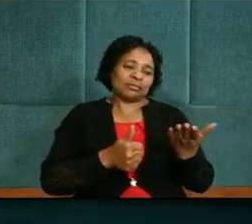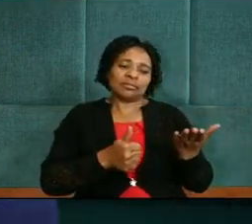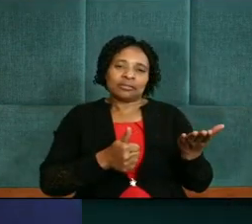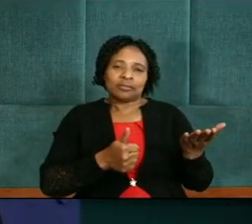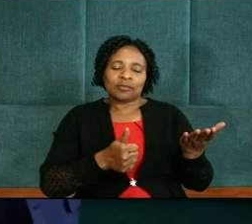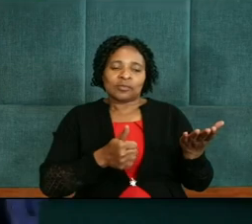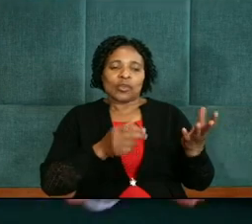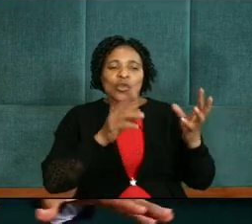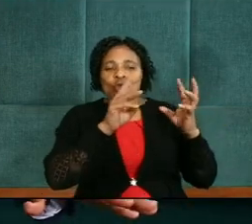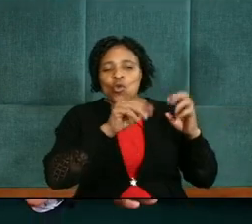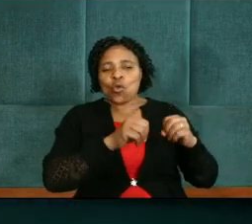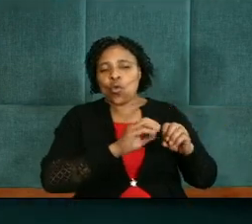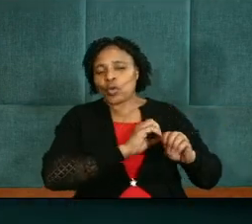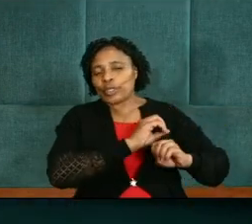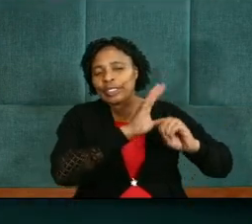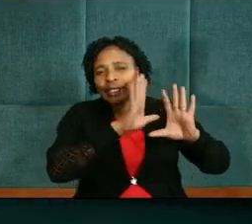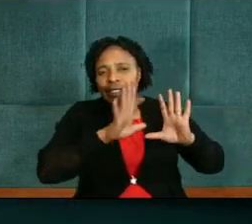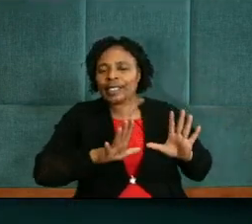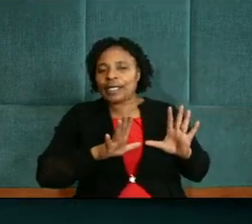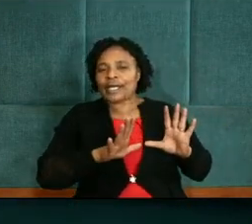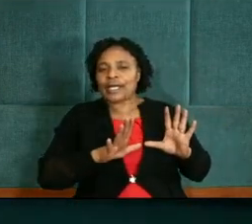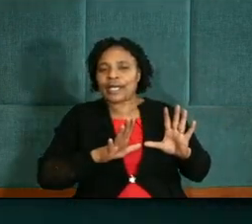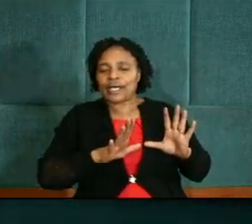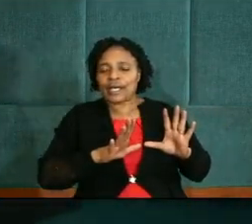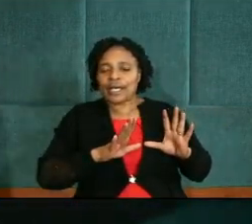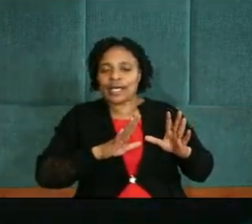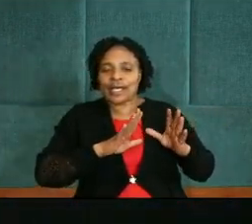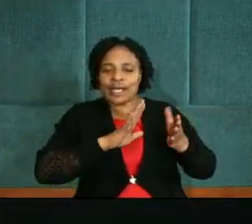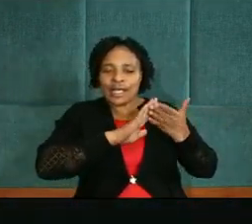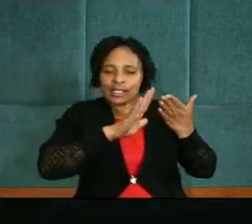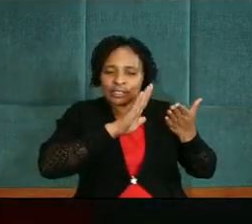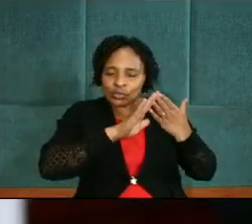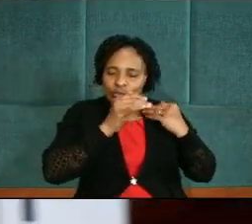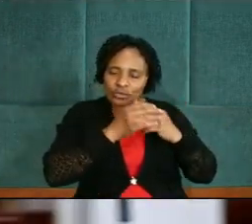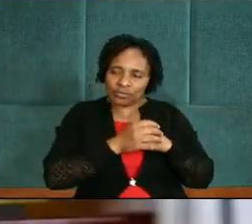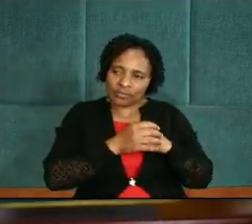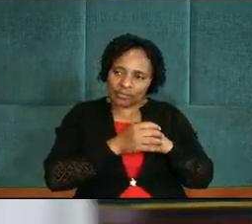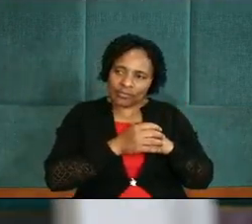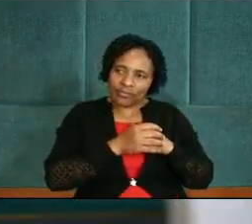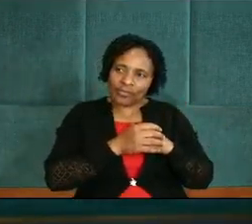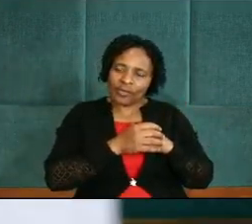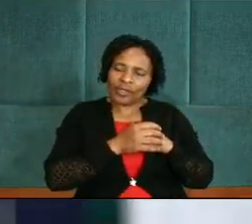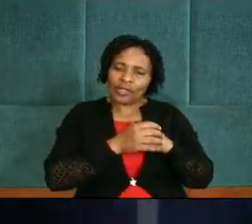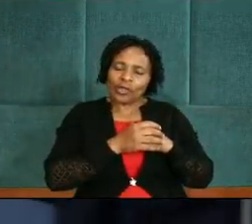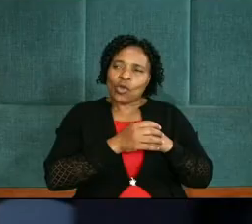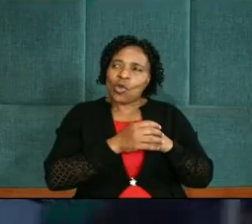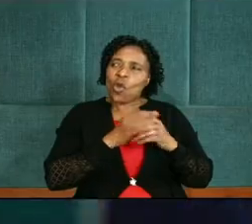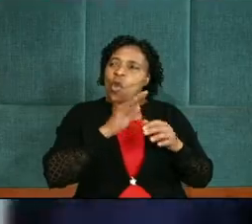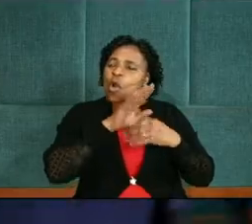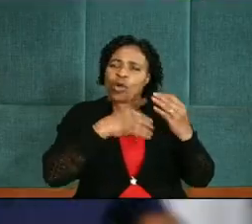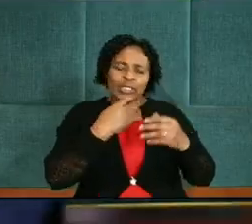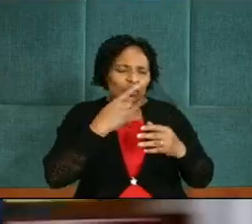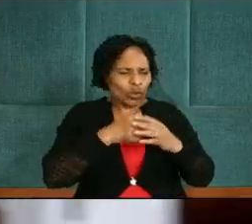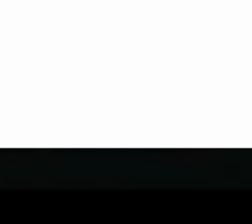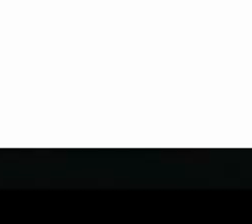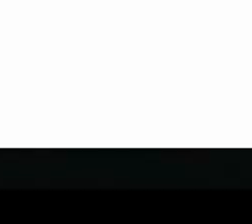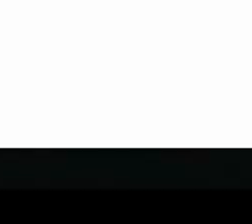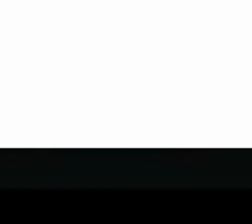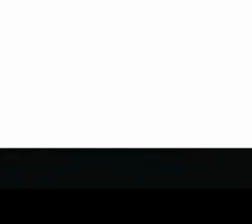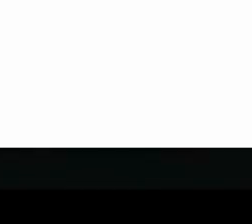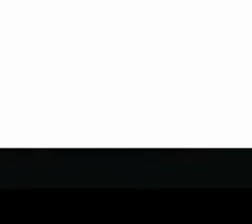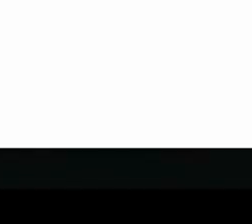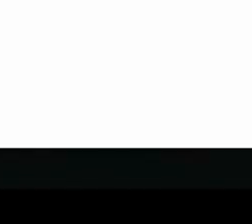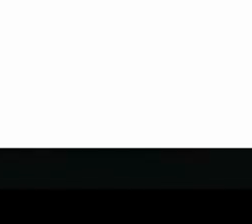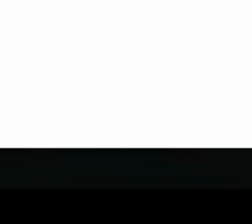You had no care for me. And they also answer him and say, Lord, that's not